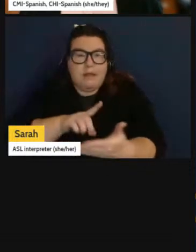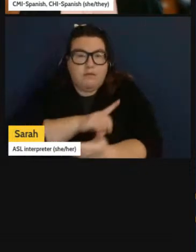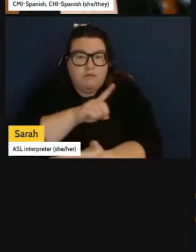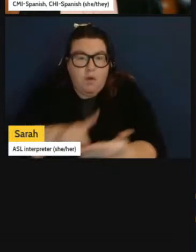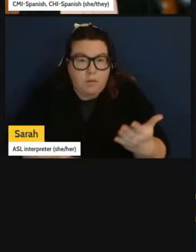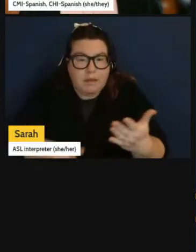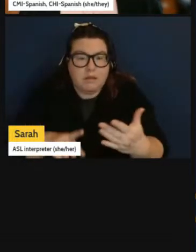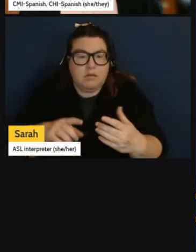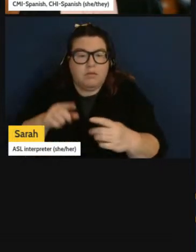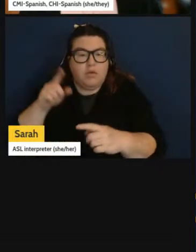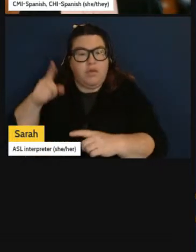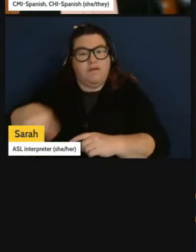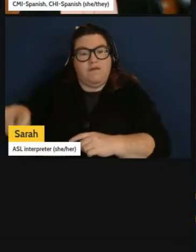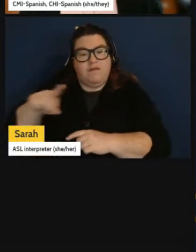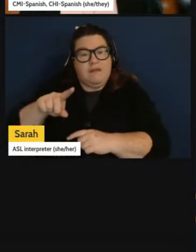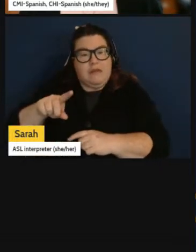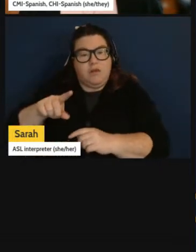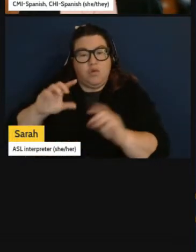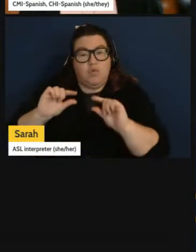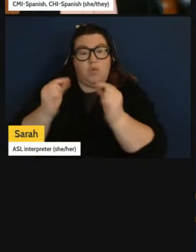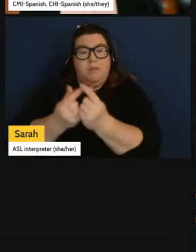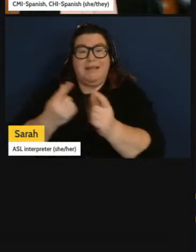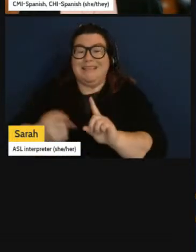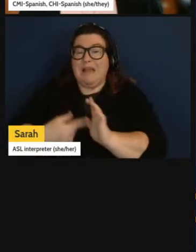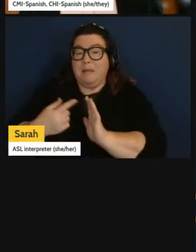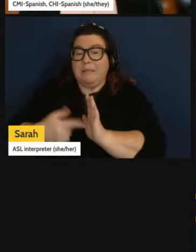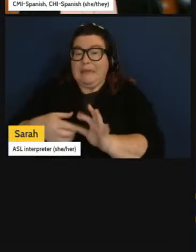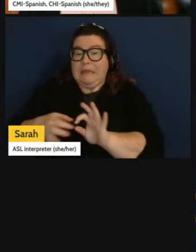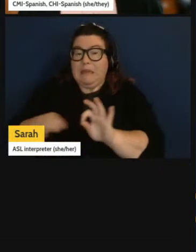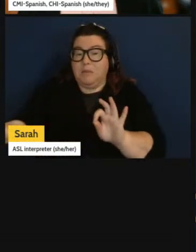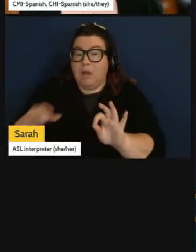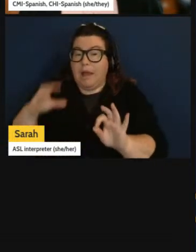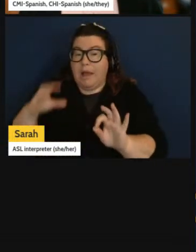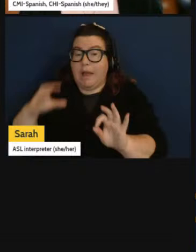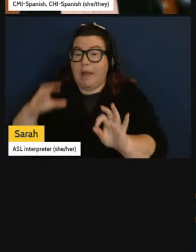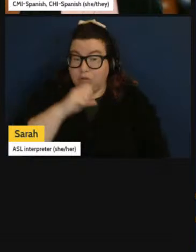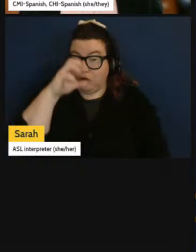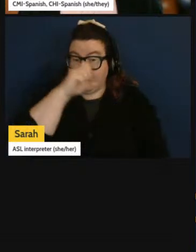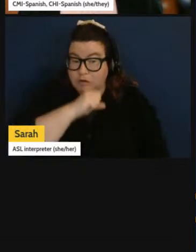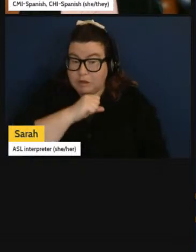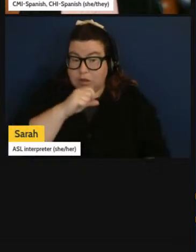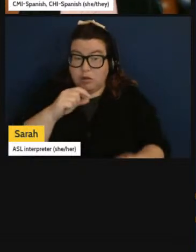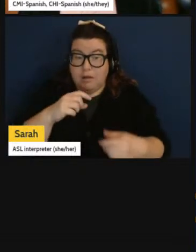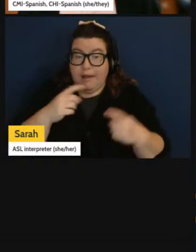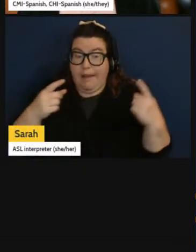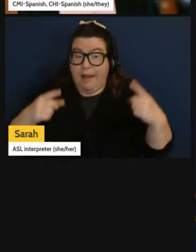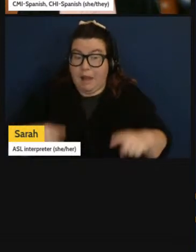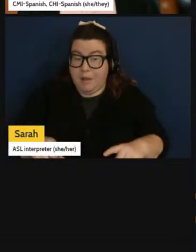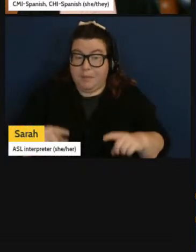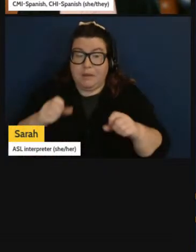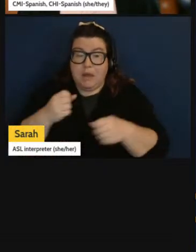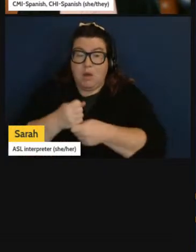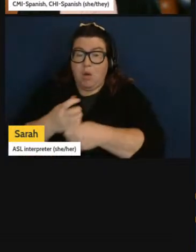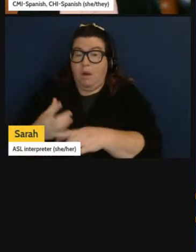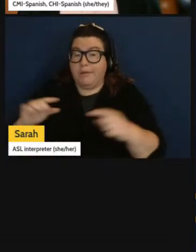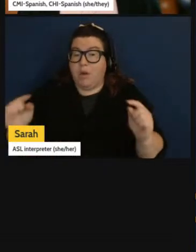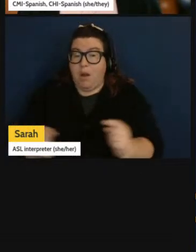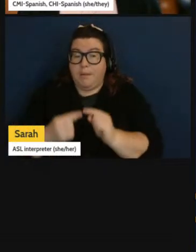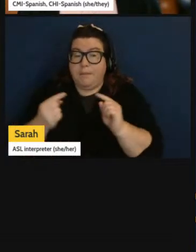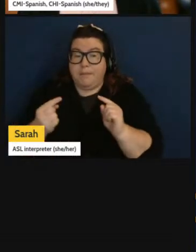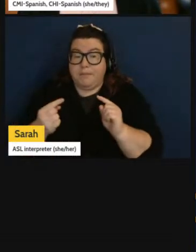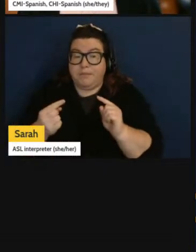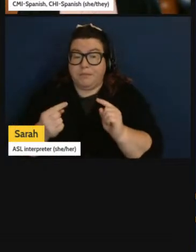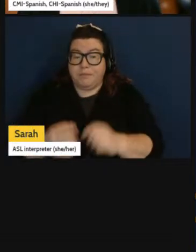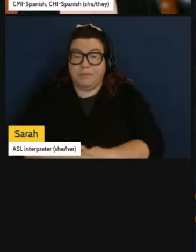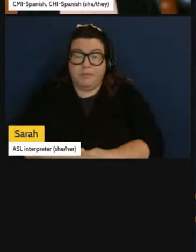stressors. Many times it's something as simple as assumptions we make that can actually do harm. So we're going